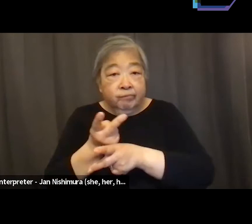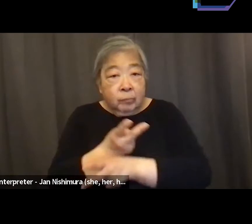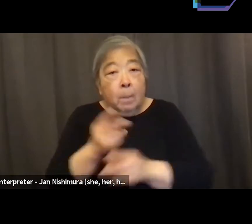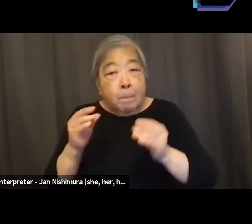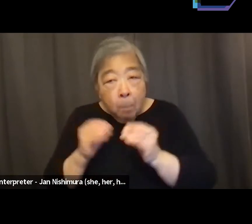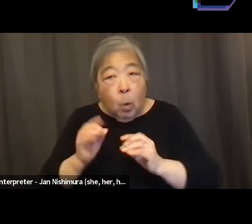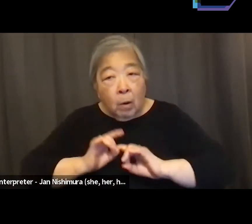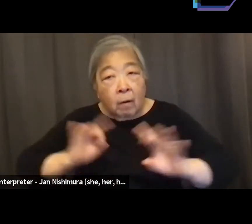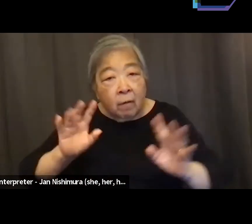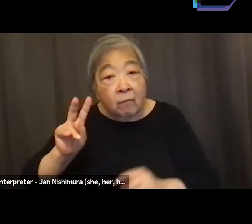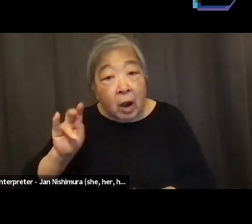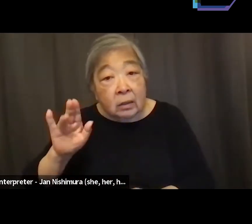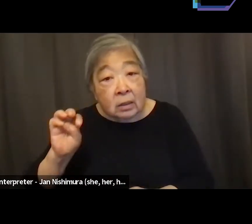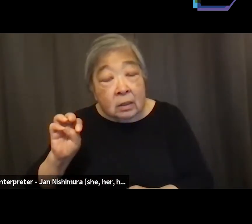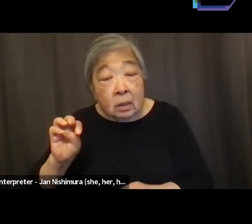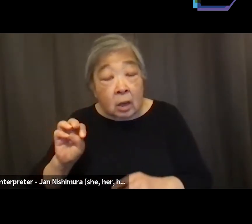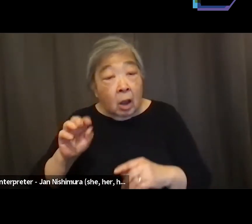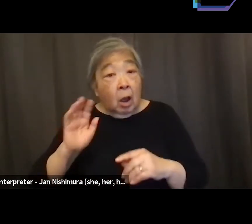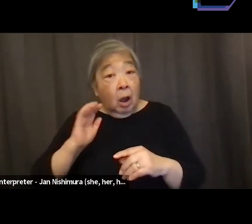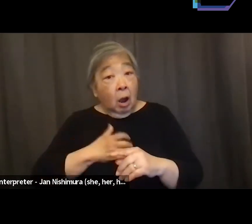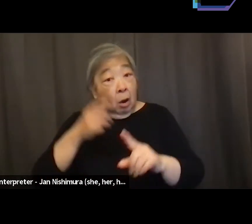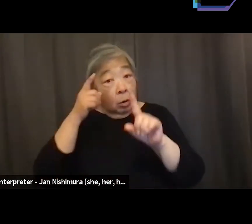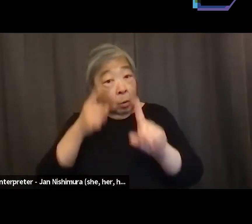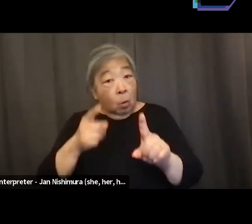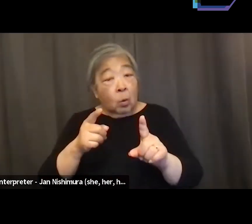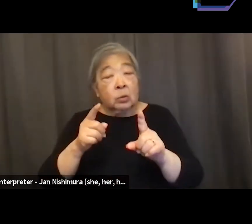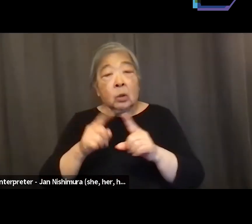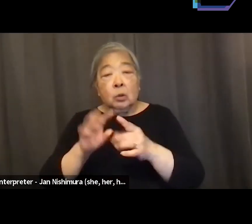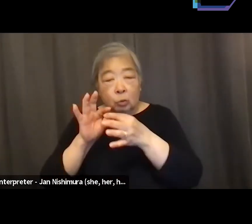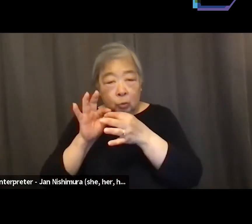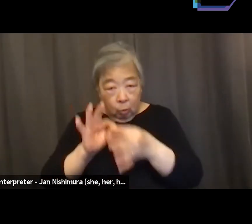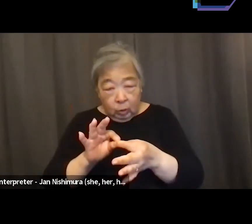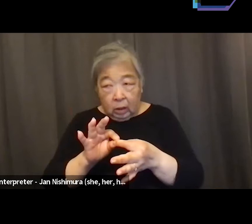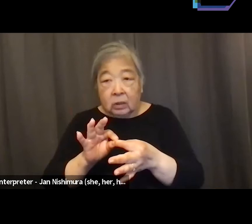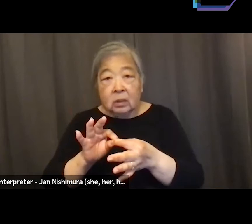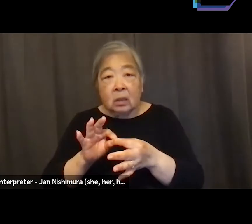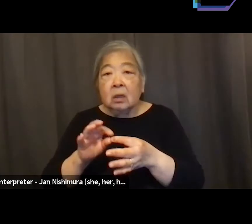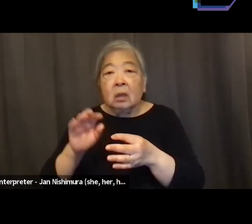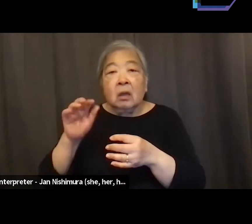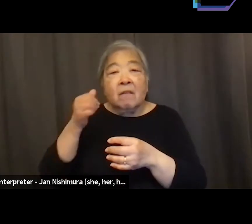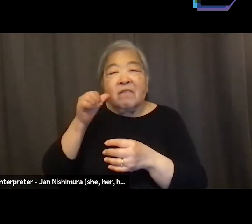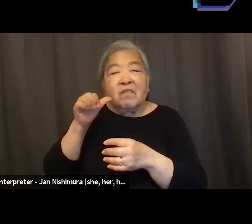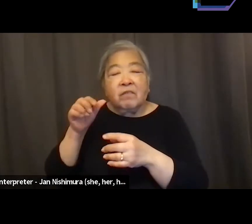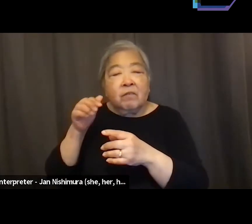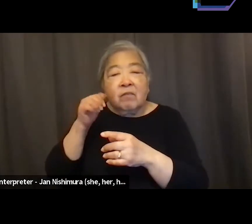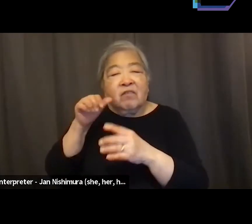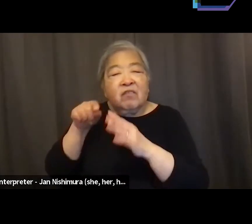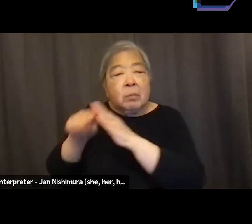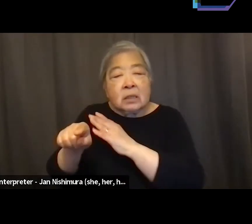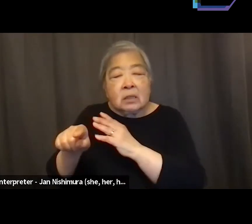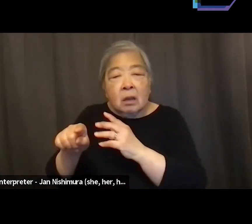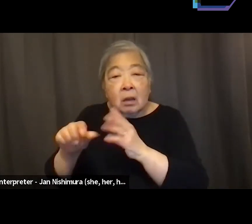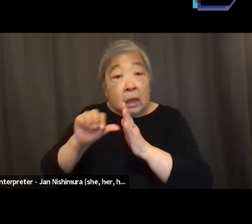this webinar, our goals are to ground us on the imperial and colonial roots of femicide, to highlight the separate needs